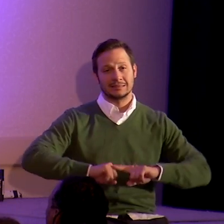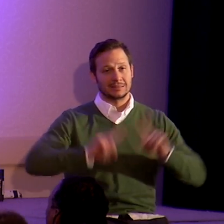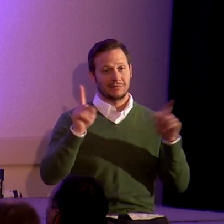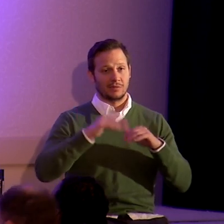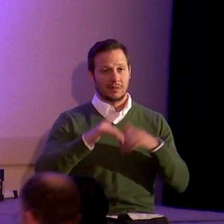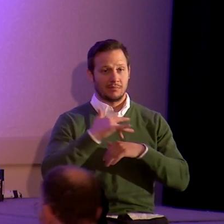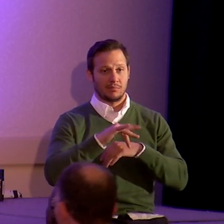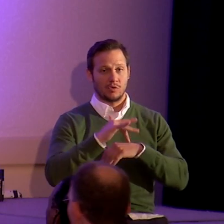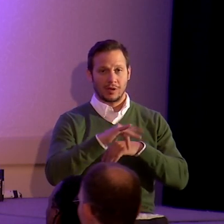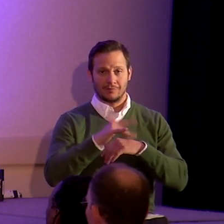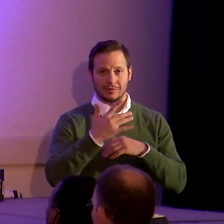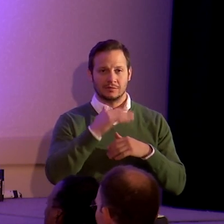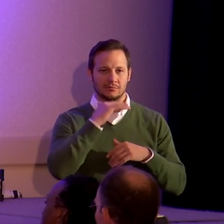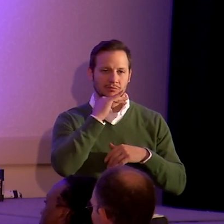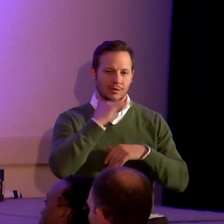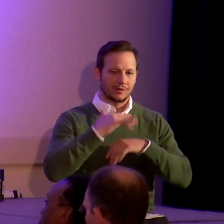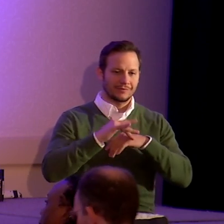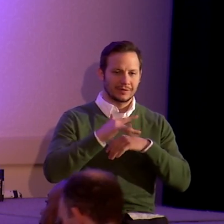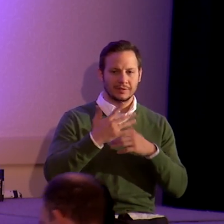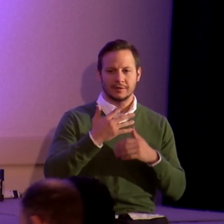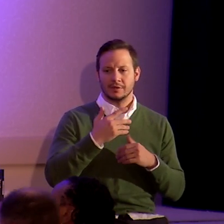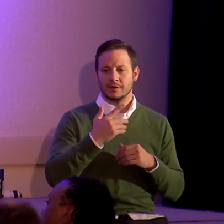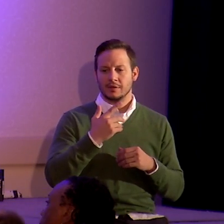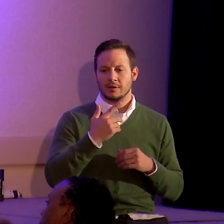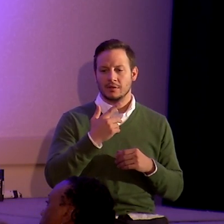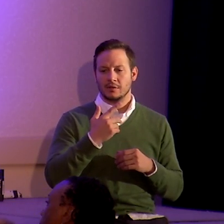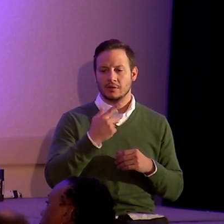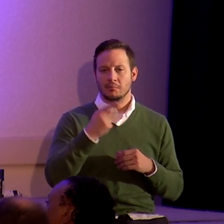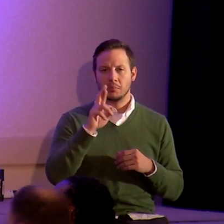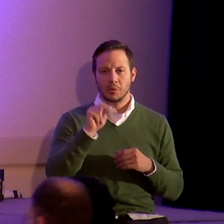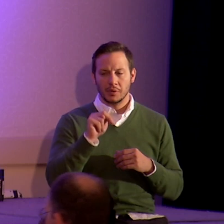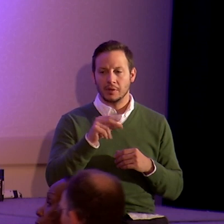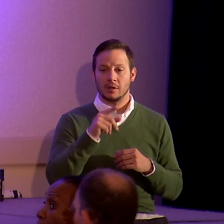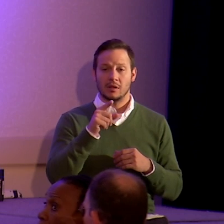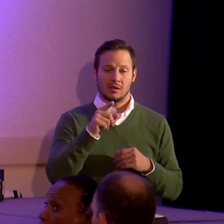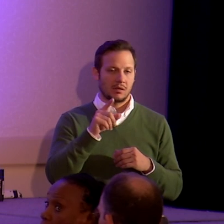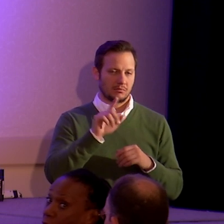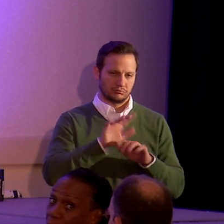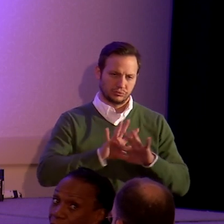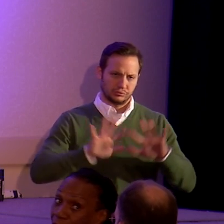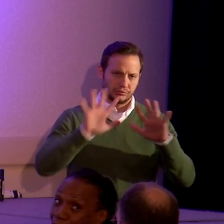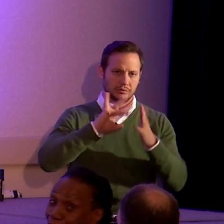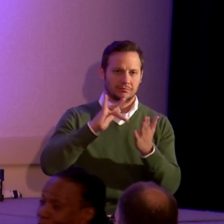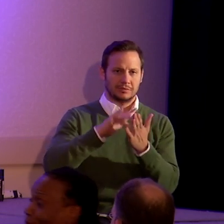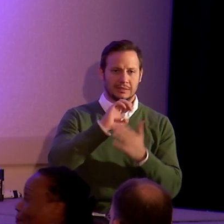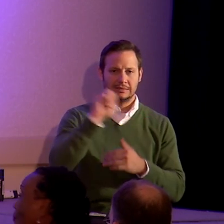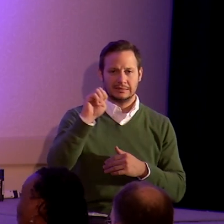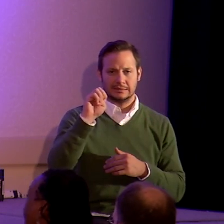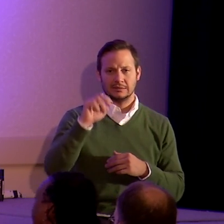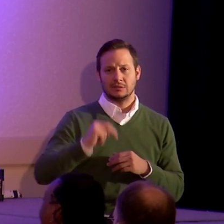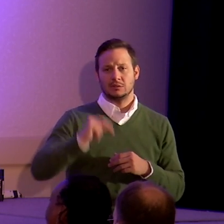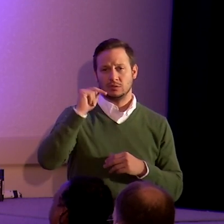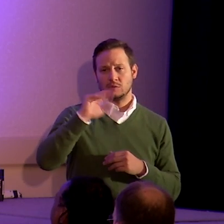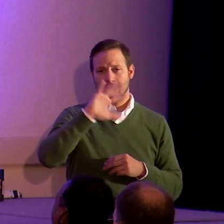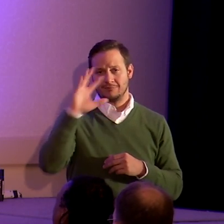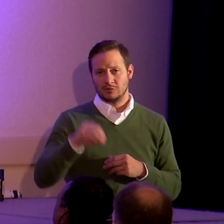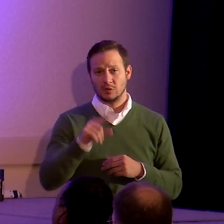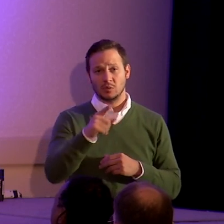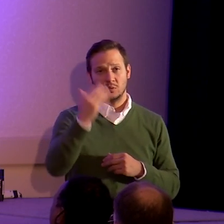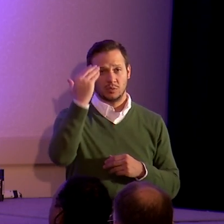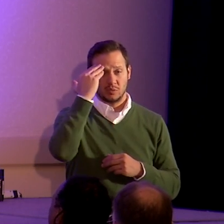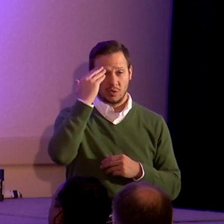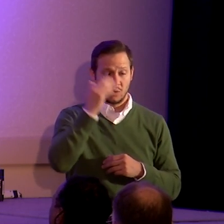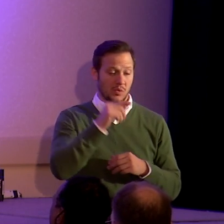Middle East and North Africa. In fact, the more overtly religion and state intertwine, the more chauvinistic the